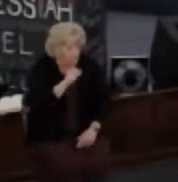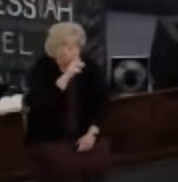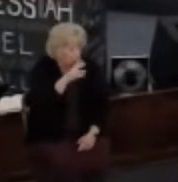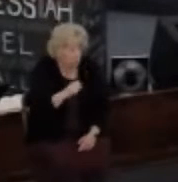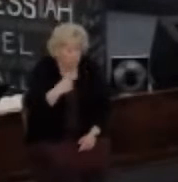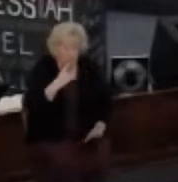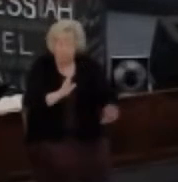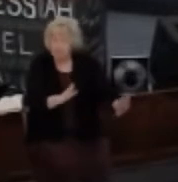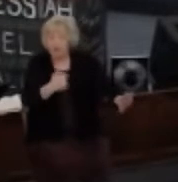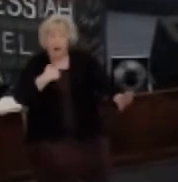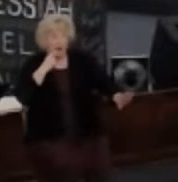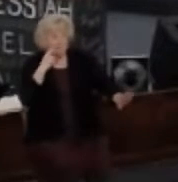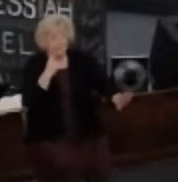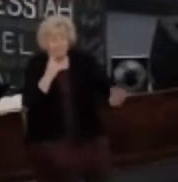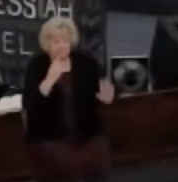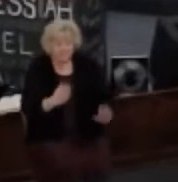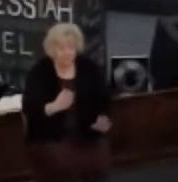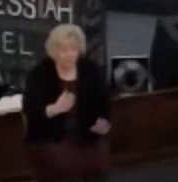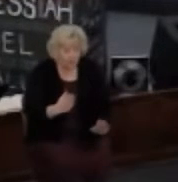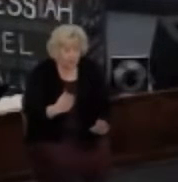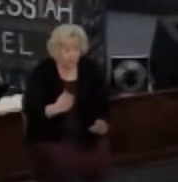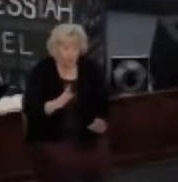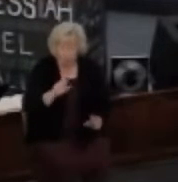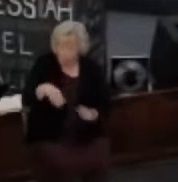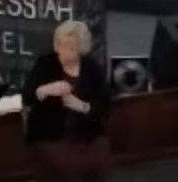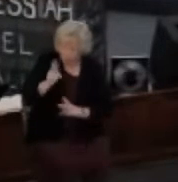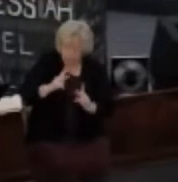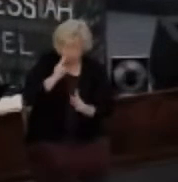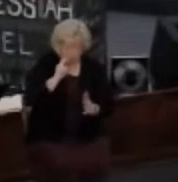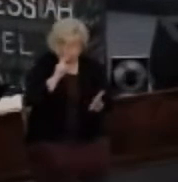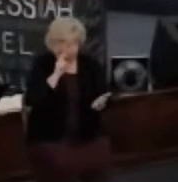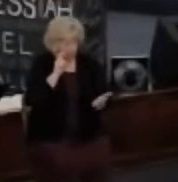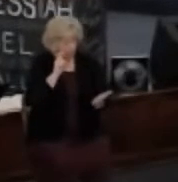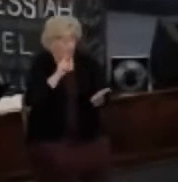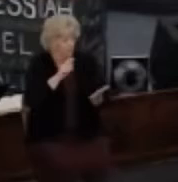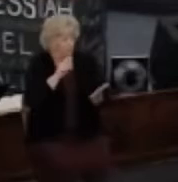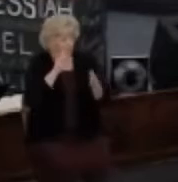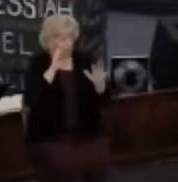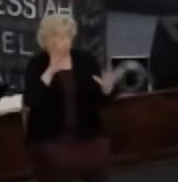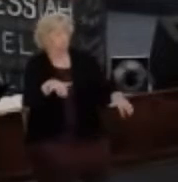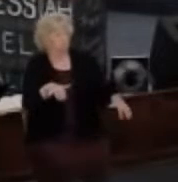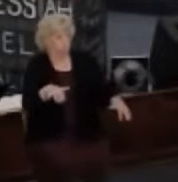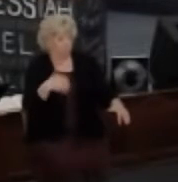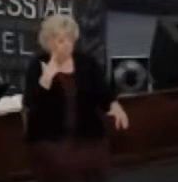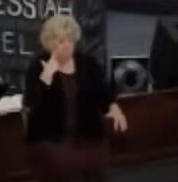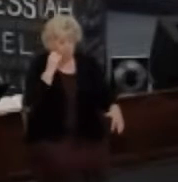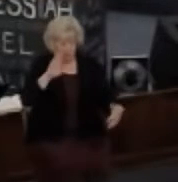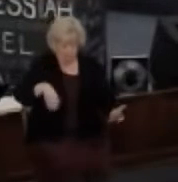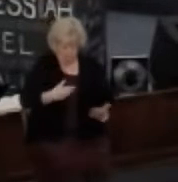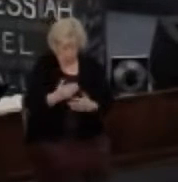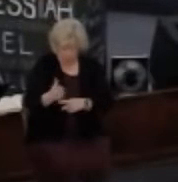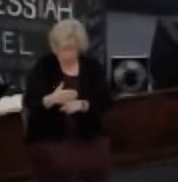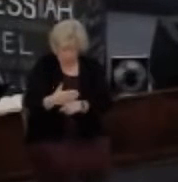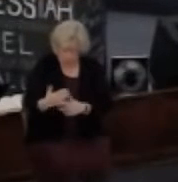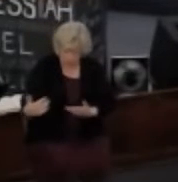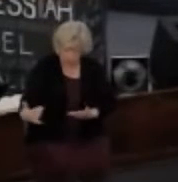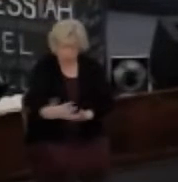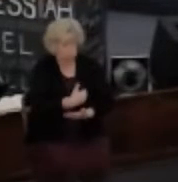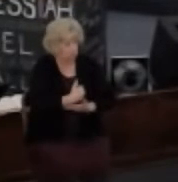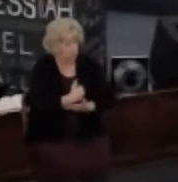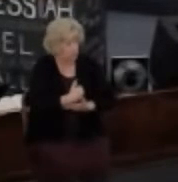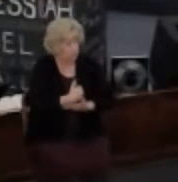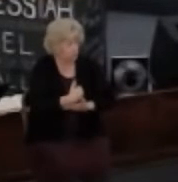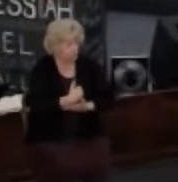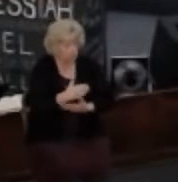man." For he and all his companions were astonished at the catch of fish they had taken. And so were James and John, the sons